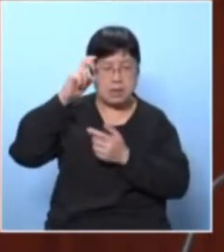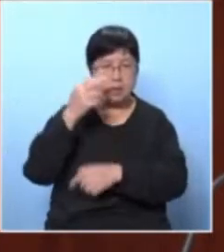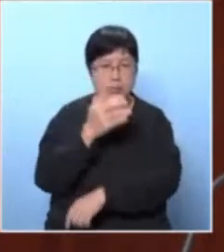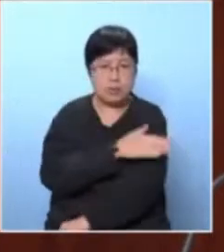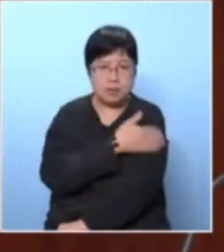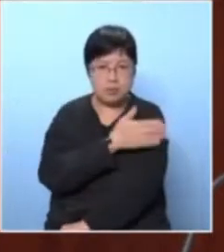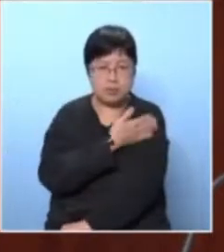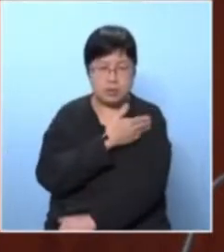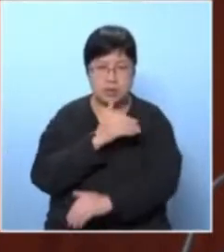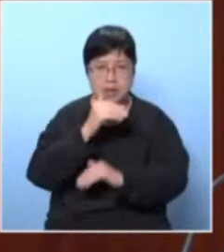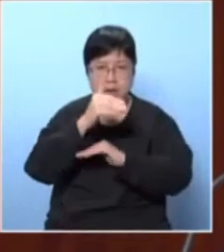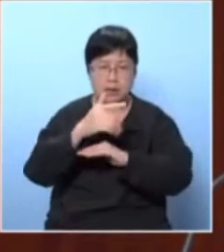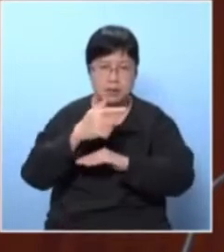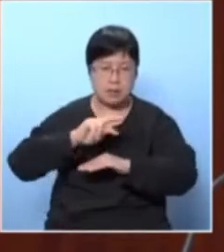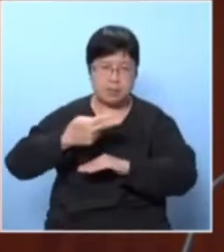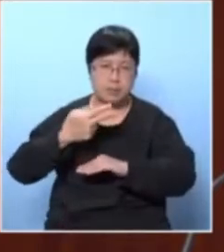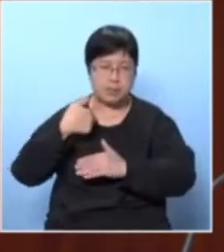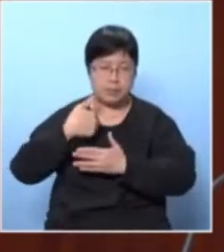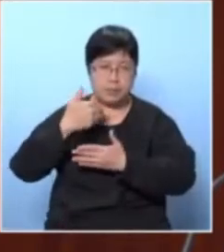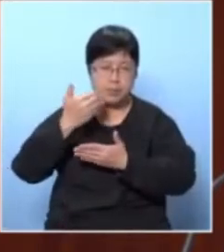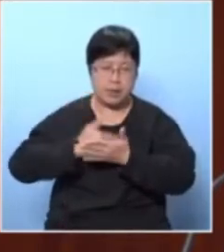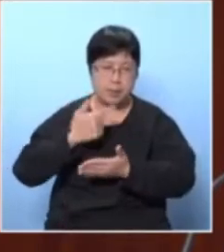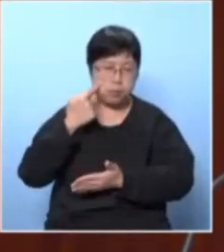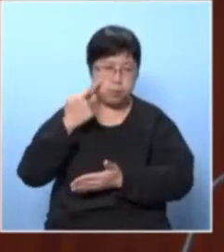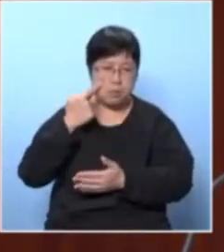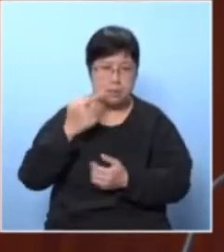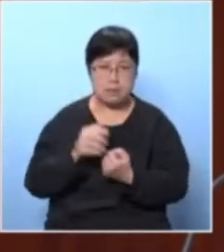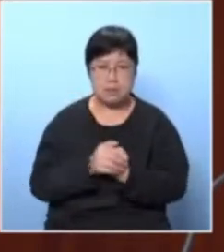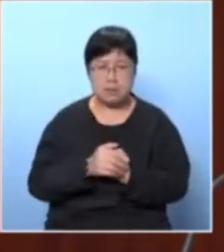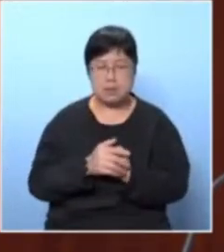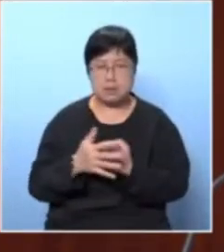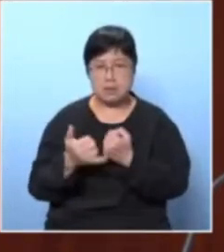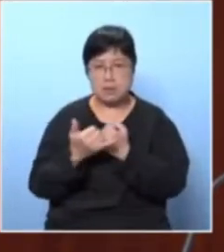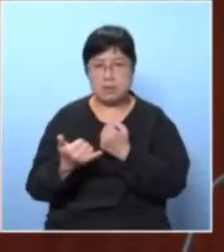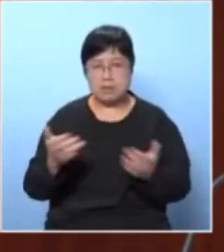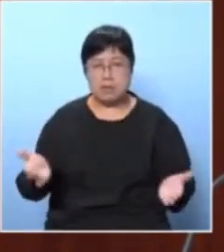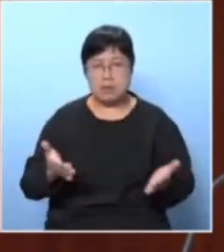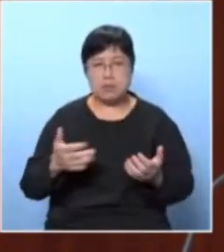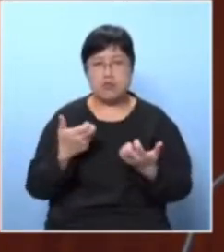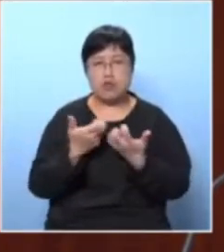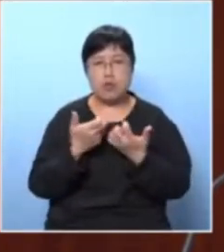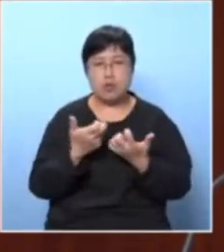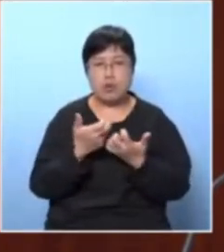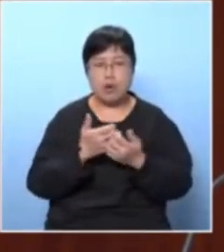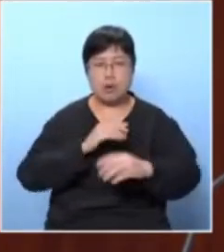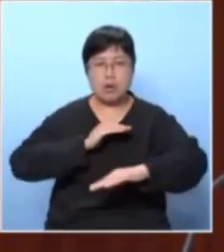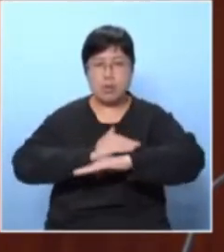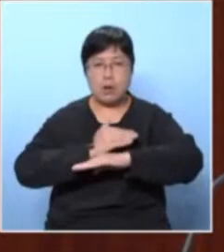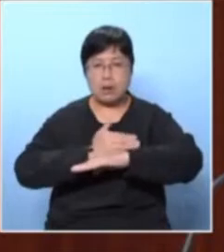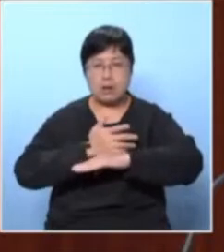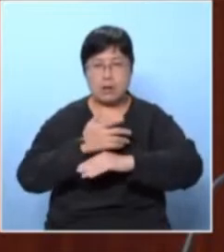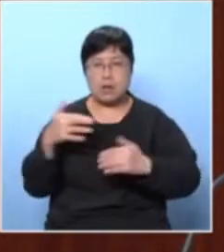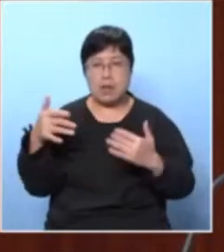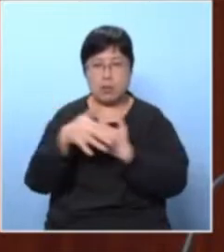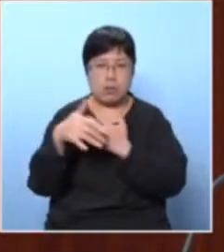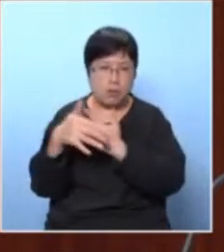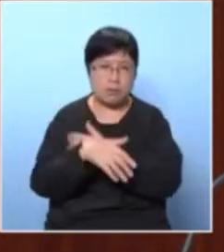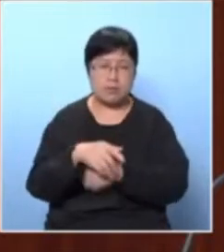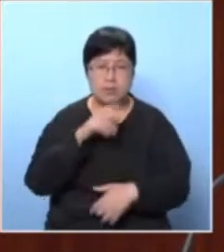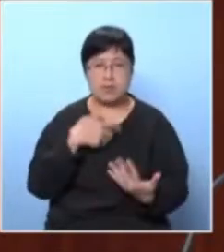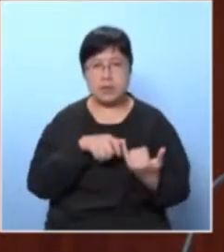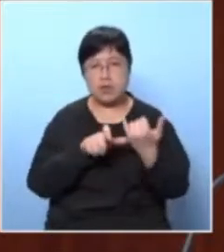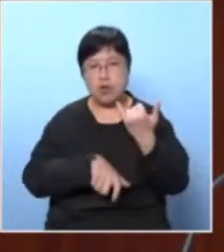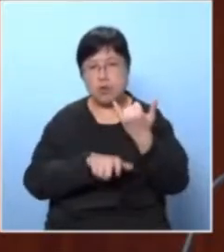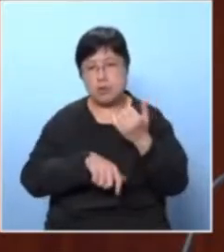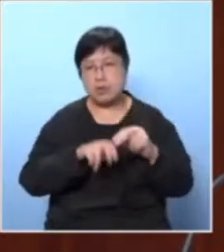research talents that can be employed. 6. Promote cross-boundary data flow. We signed a